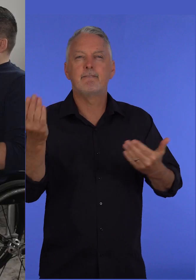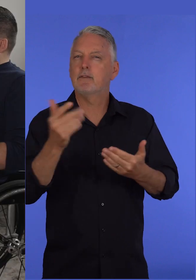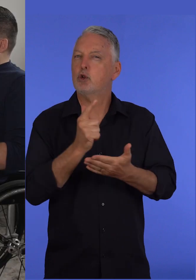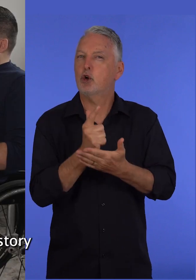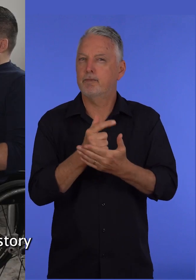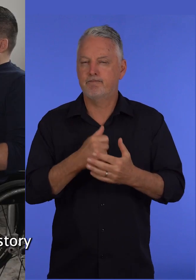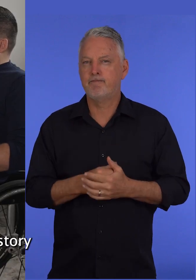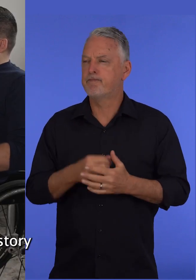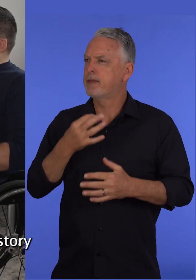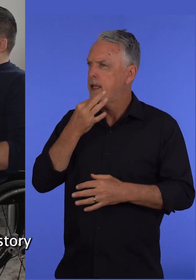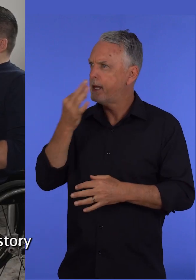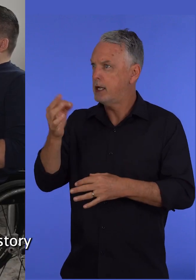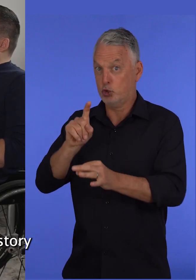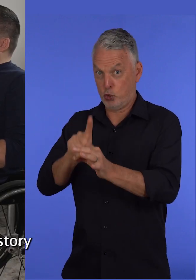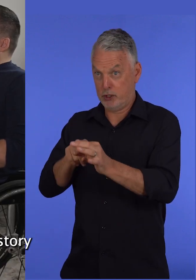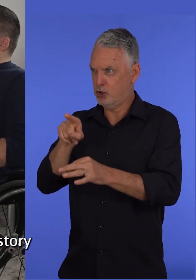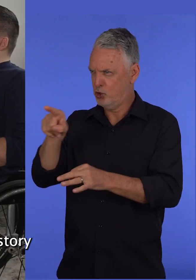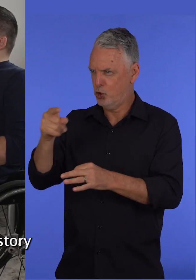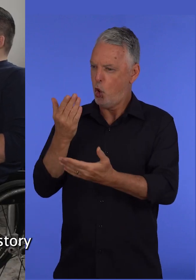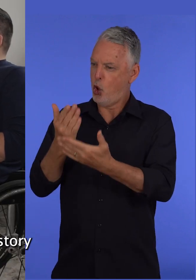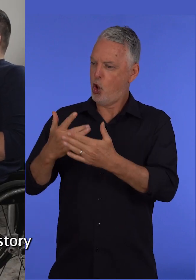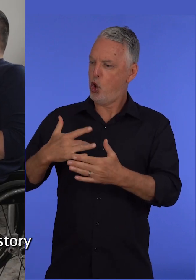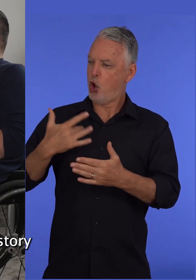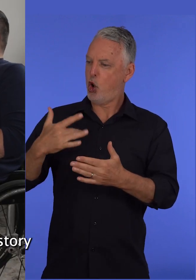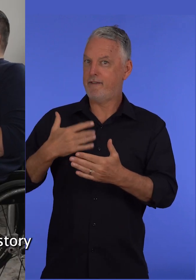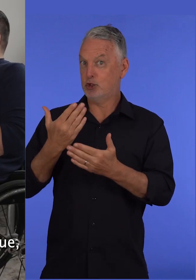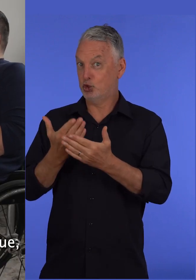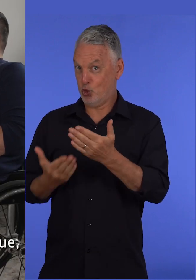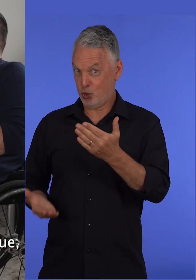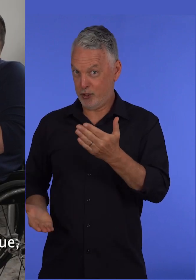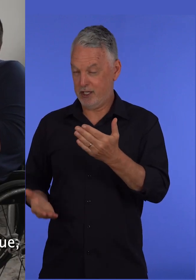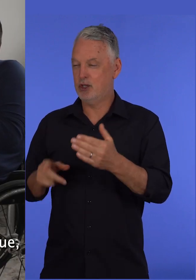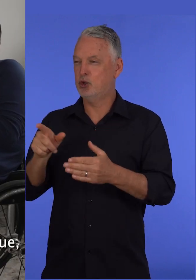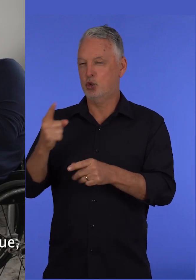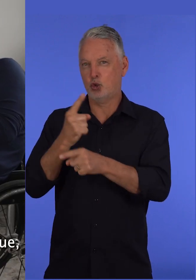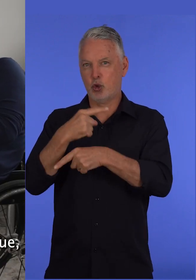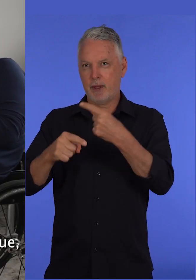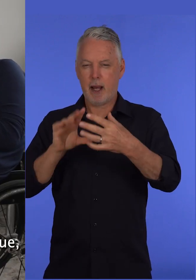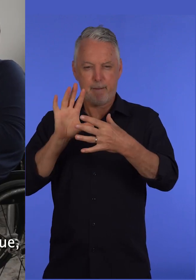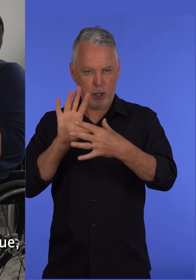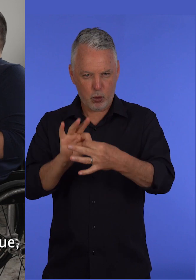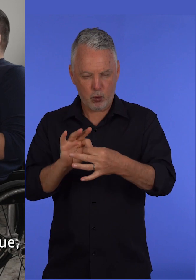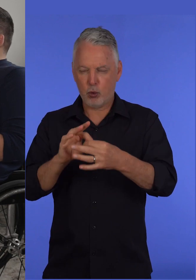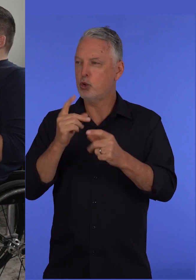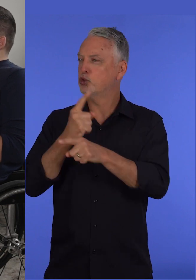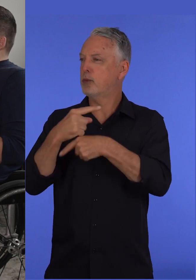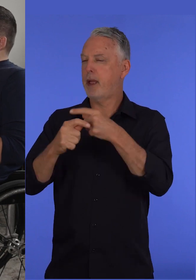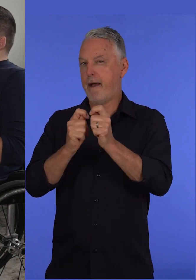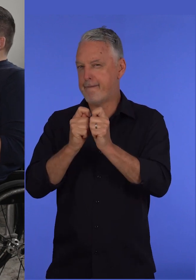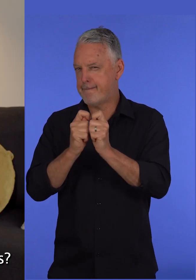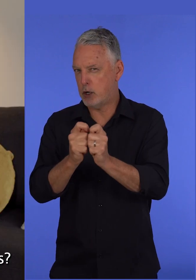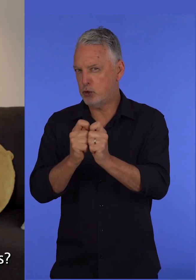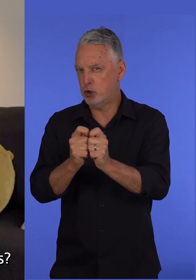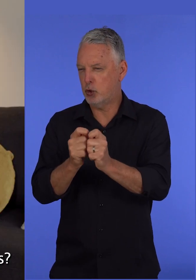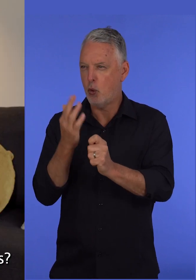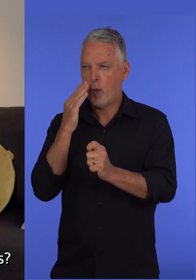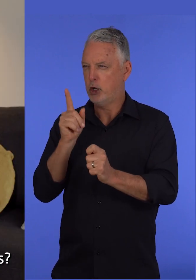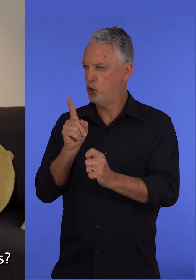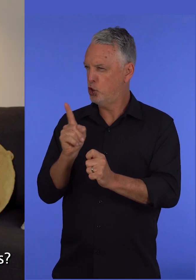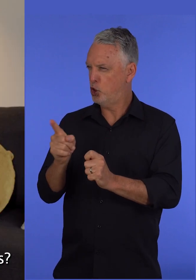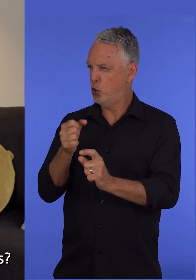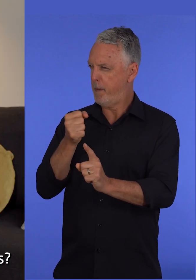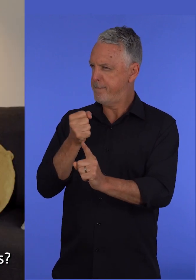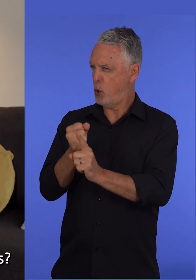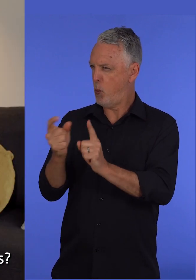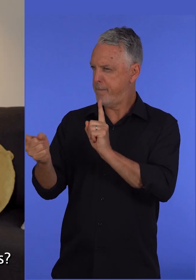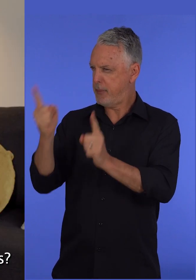element. Thinking about your own life story and thinking about inclusion, belonging and value, when was it really